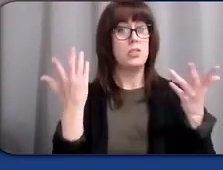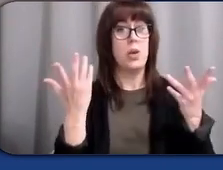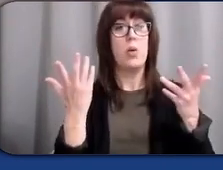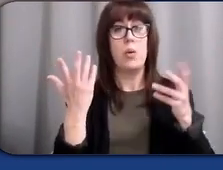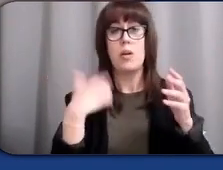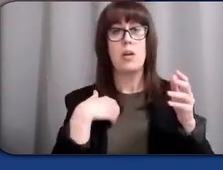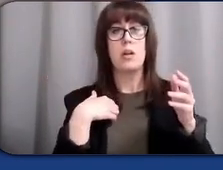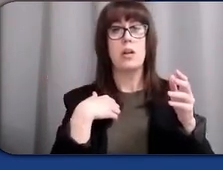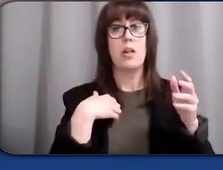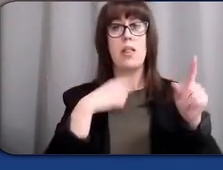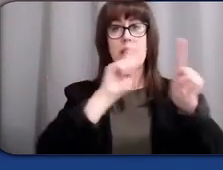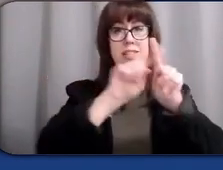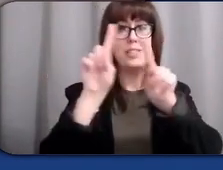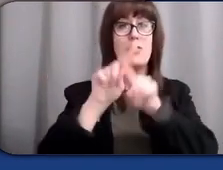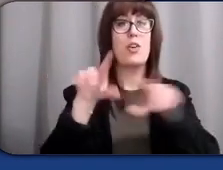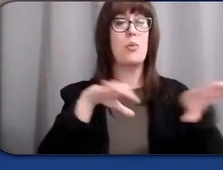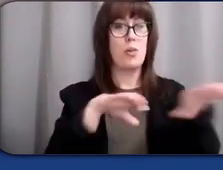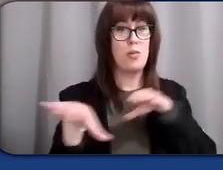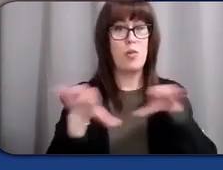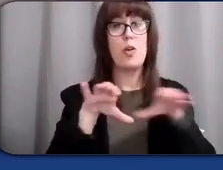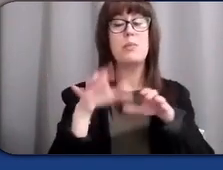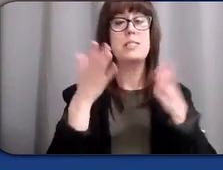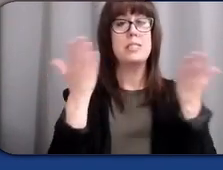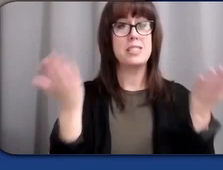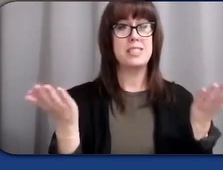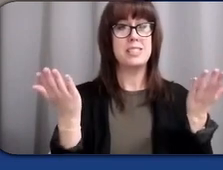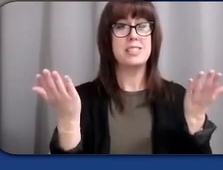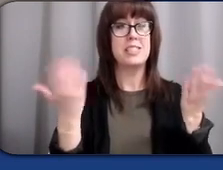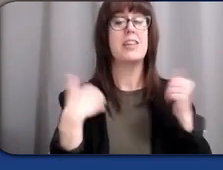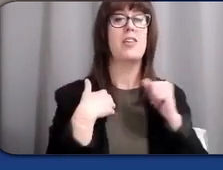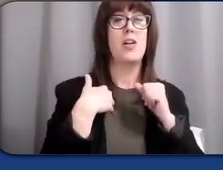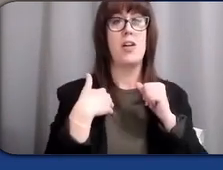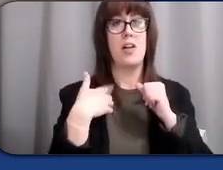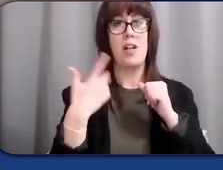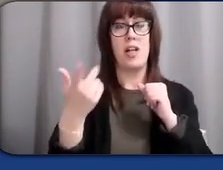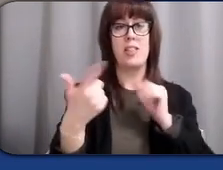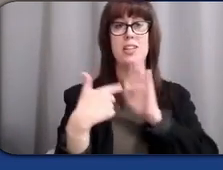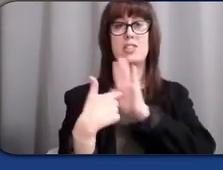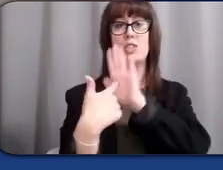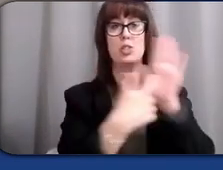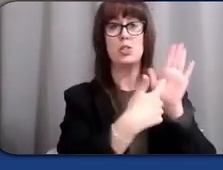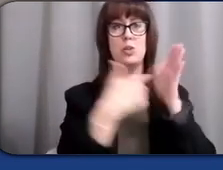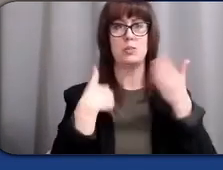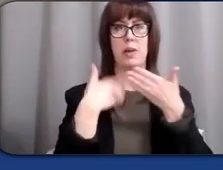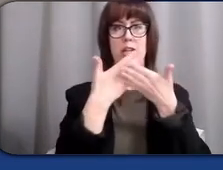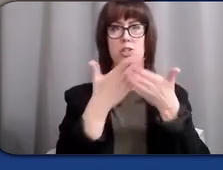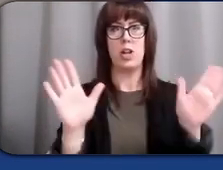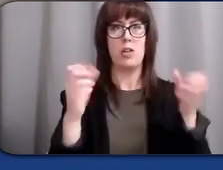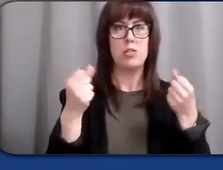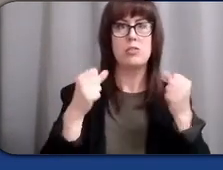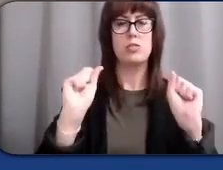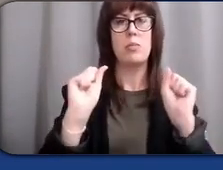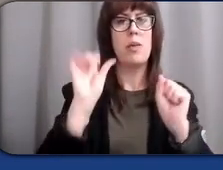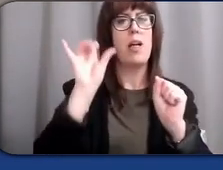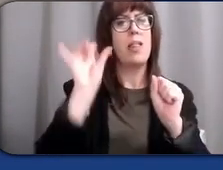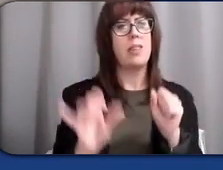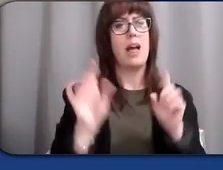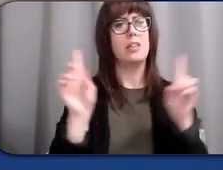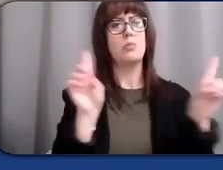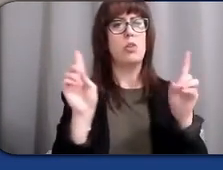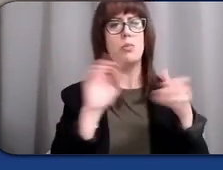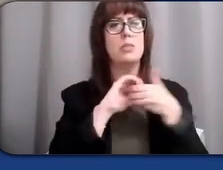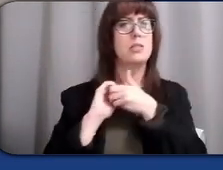performances. This is really the specific example that I hope proves my general assertion about the value of